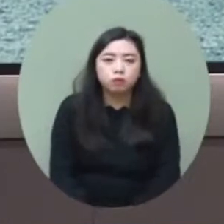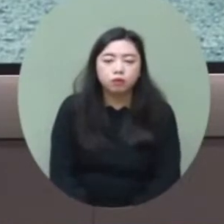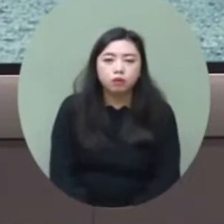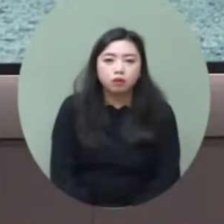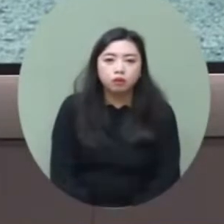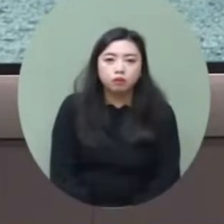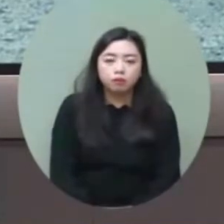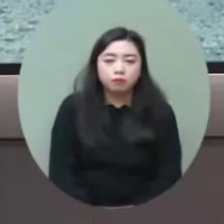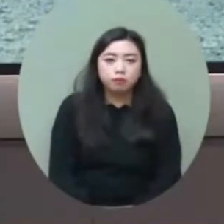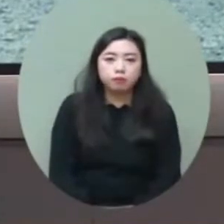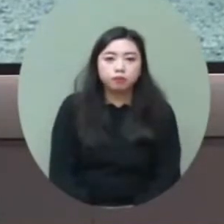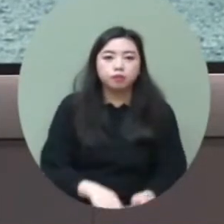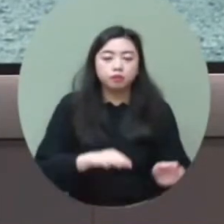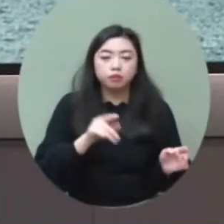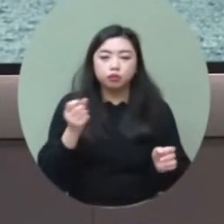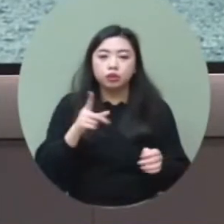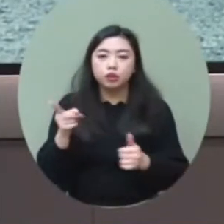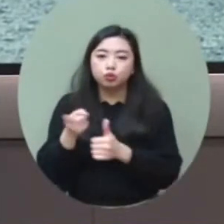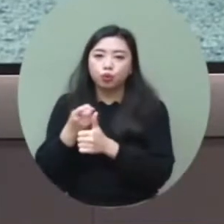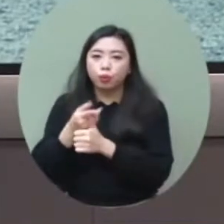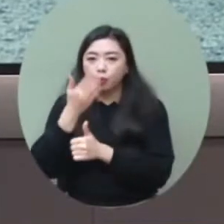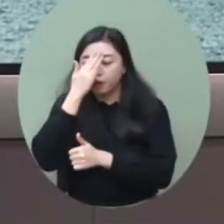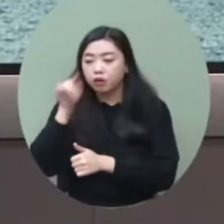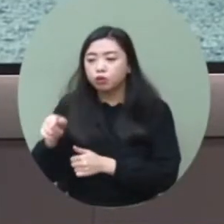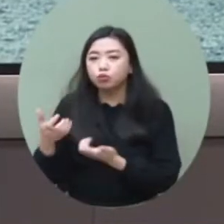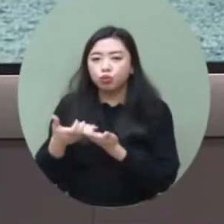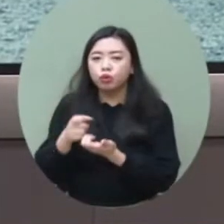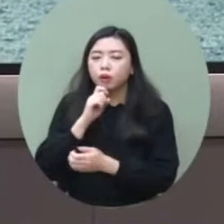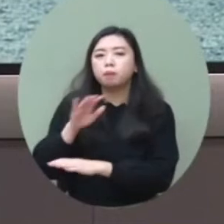have, but that number is